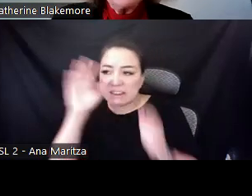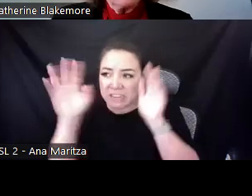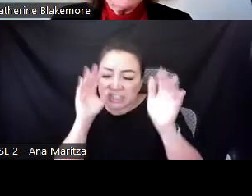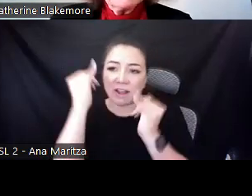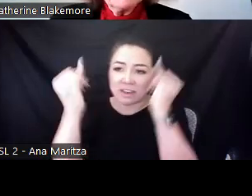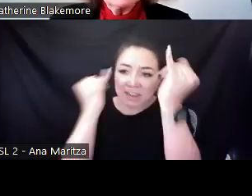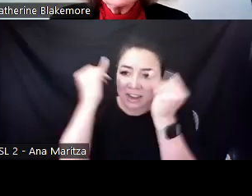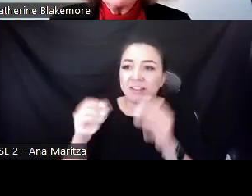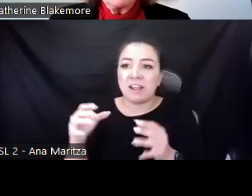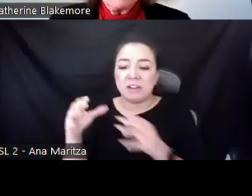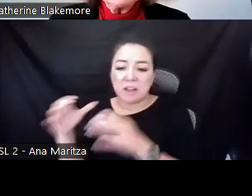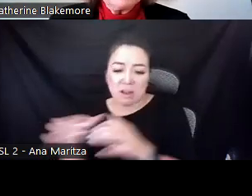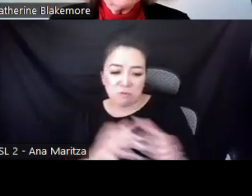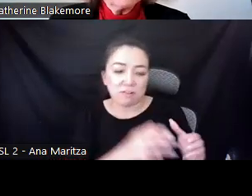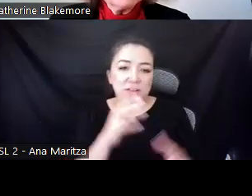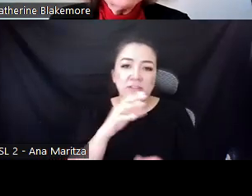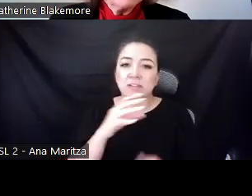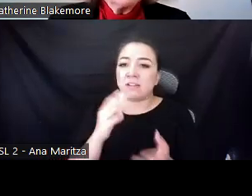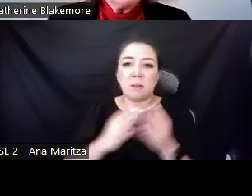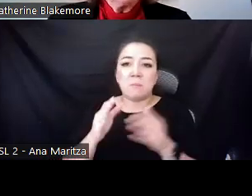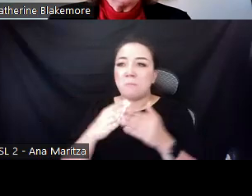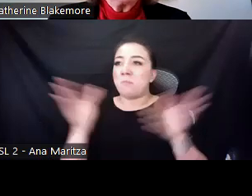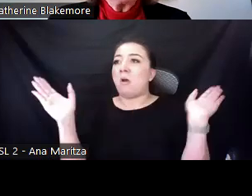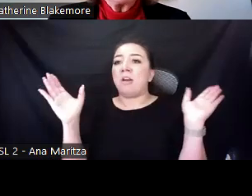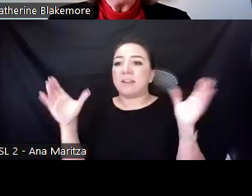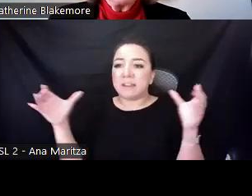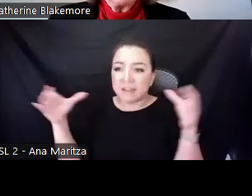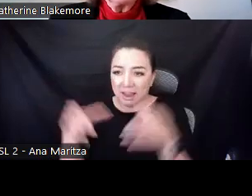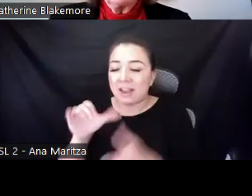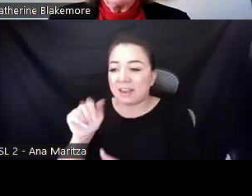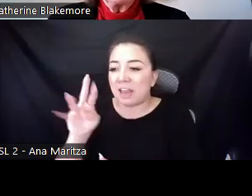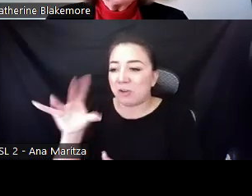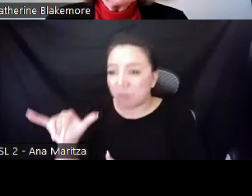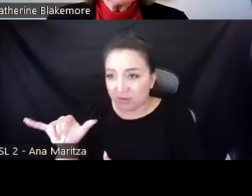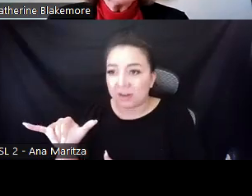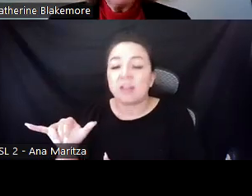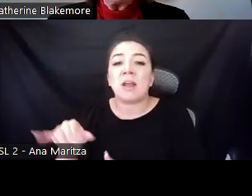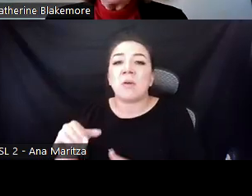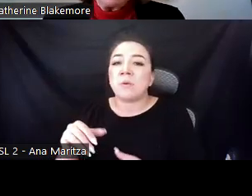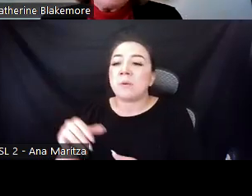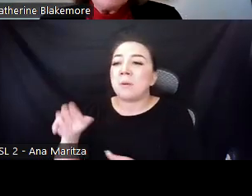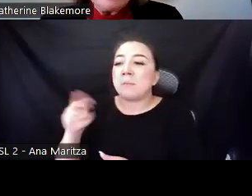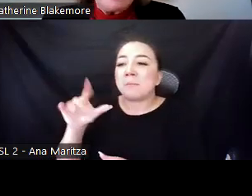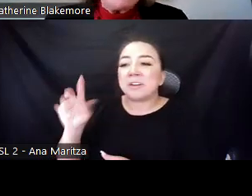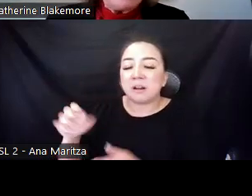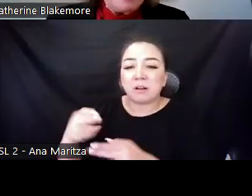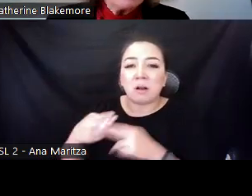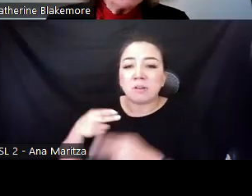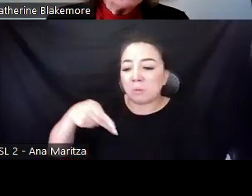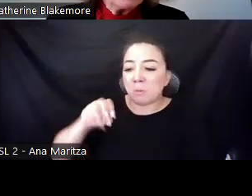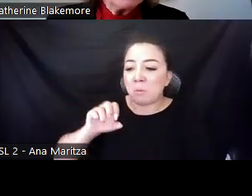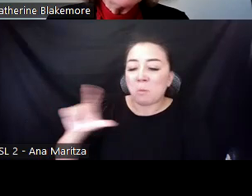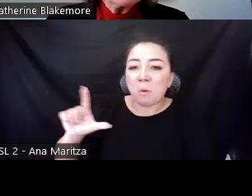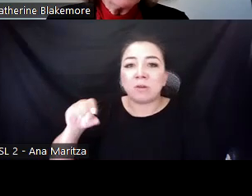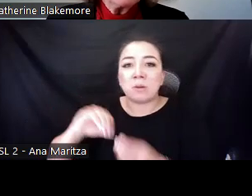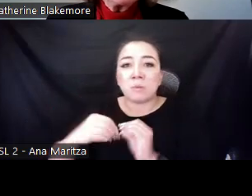and categorize them into some broad categories. And we did a poll, what Michelle calls poll number 1, and asked